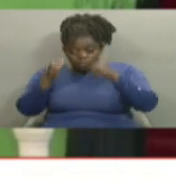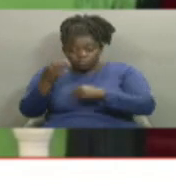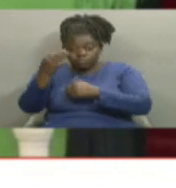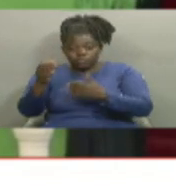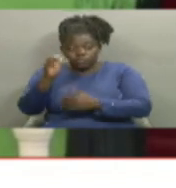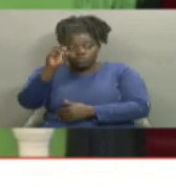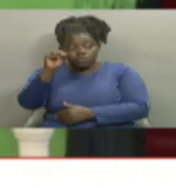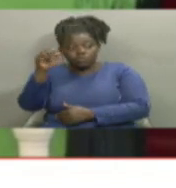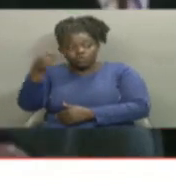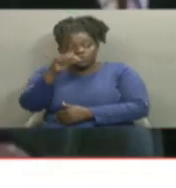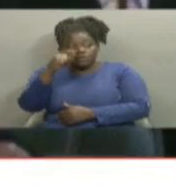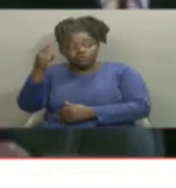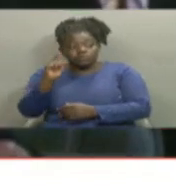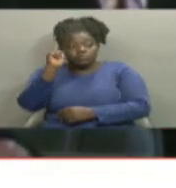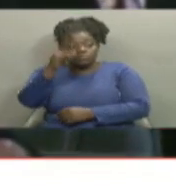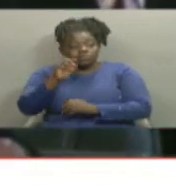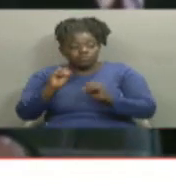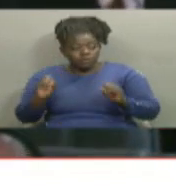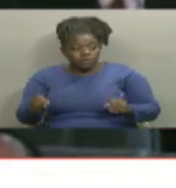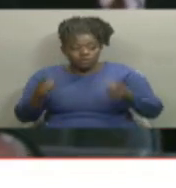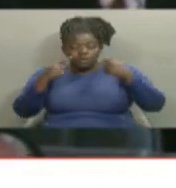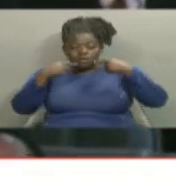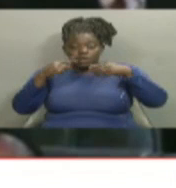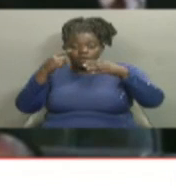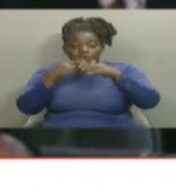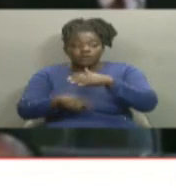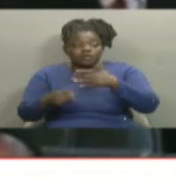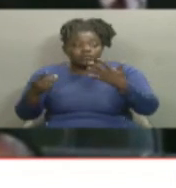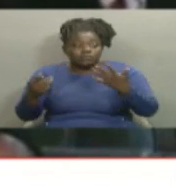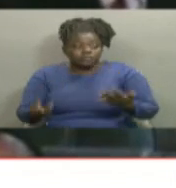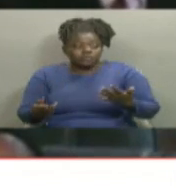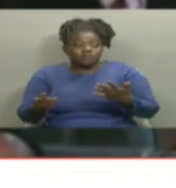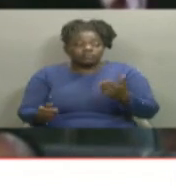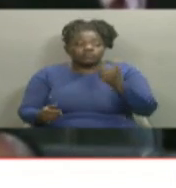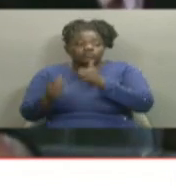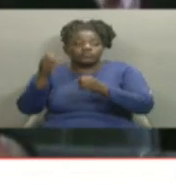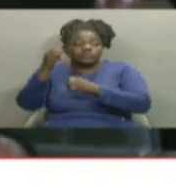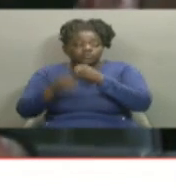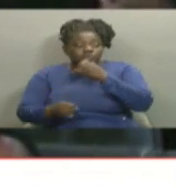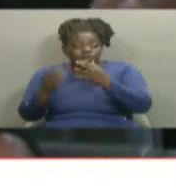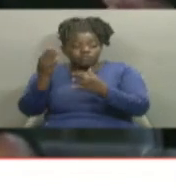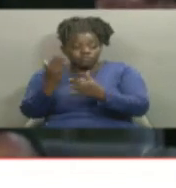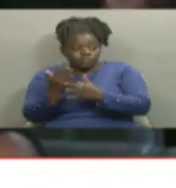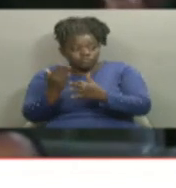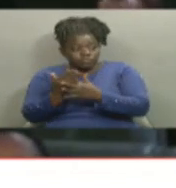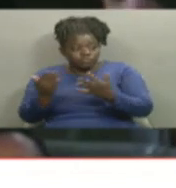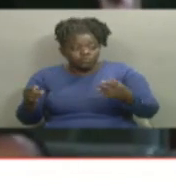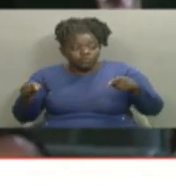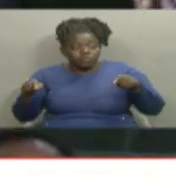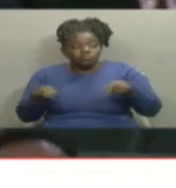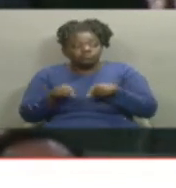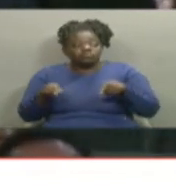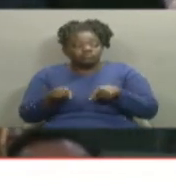Raila Odinga yeka yatazze. Chebukati mu kulangirira ategeeza nti kano ke kalulu kasembyeyo okubaamu wakati mu